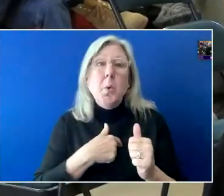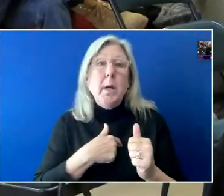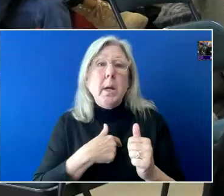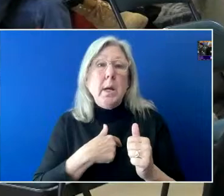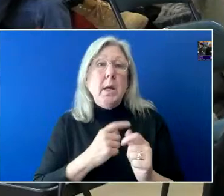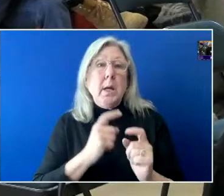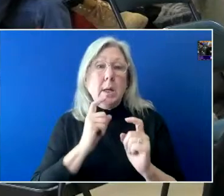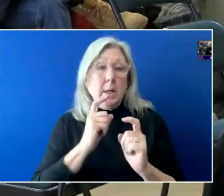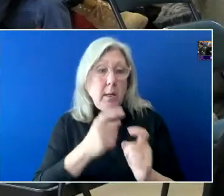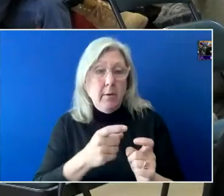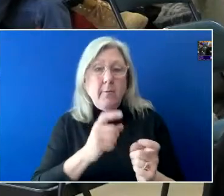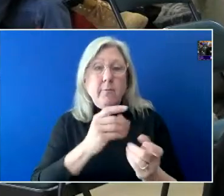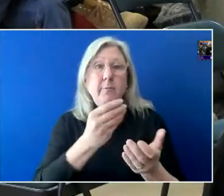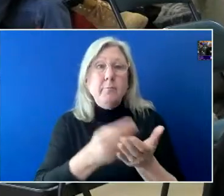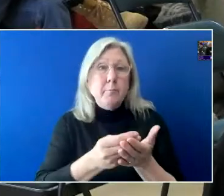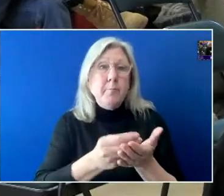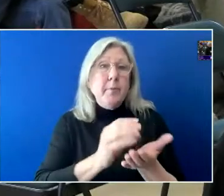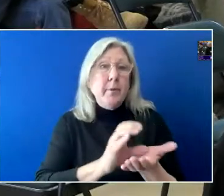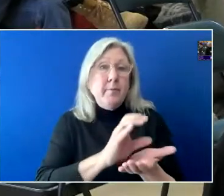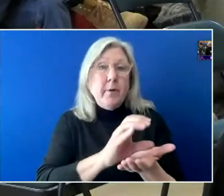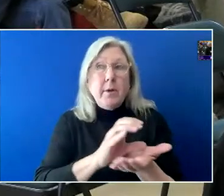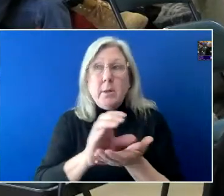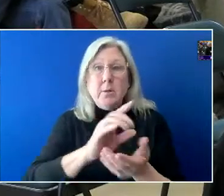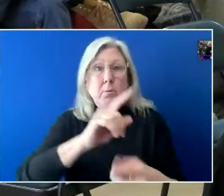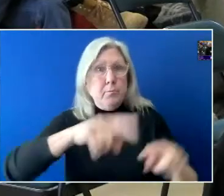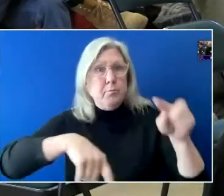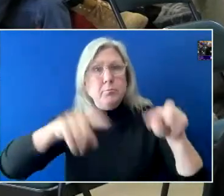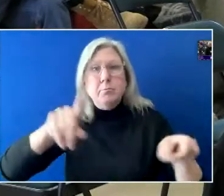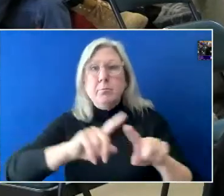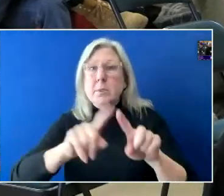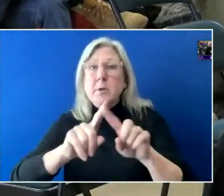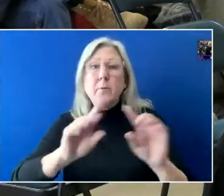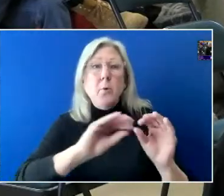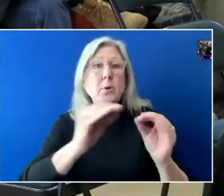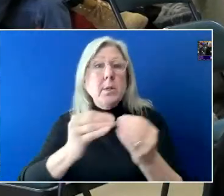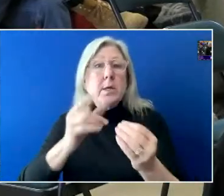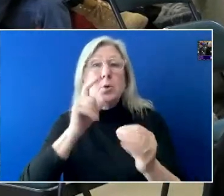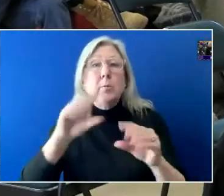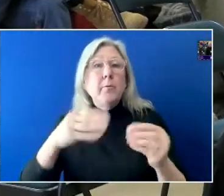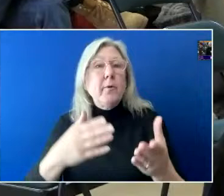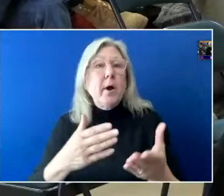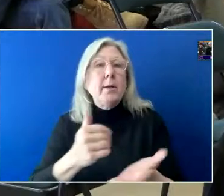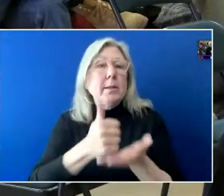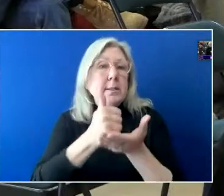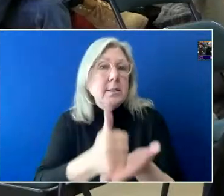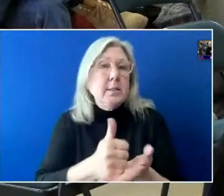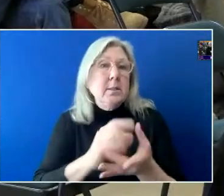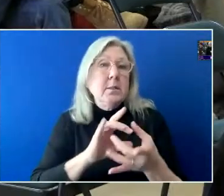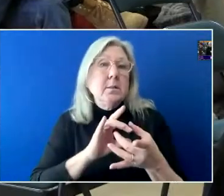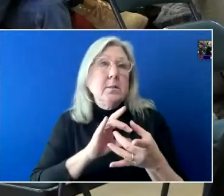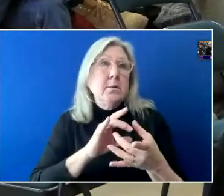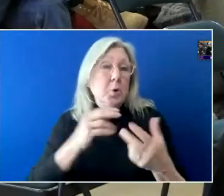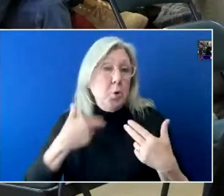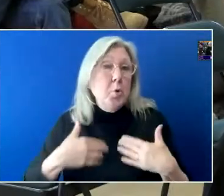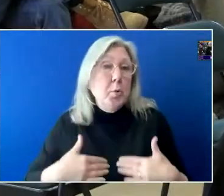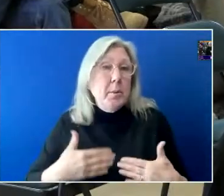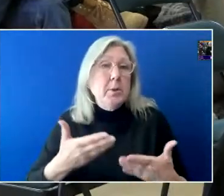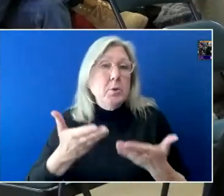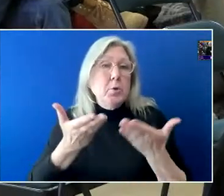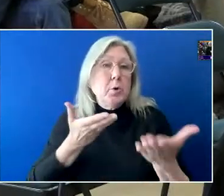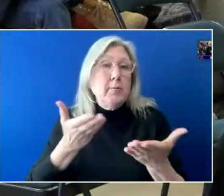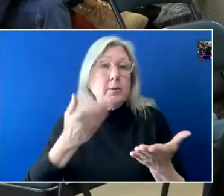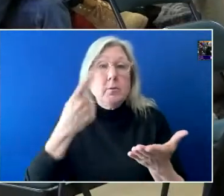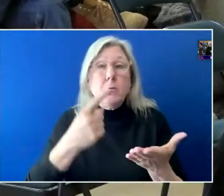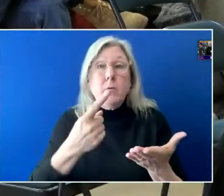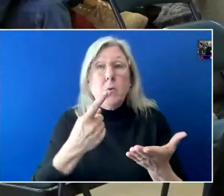variety of different organizations that provide um assistance and of Human Services to u a number